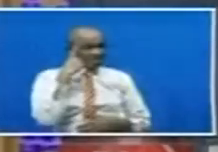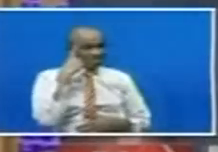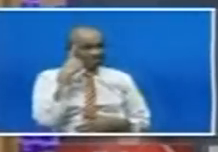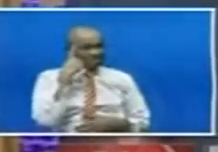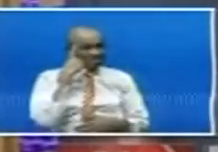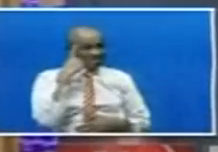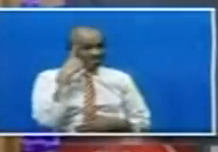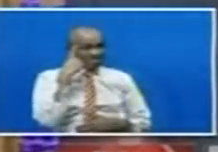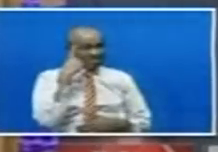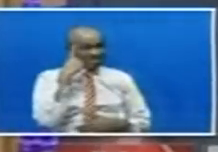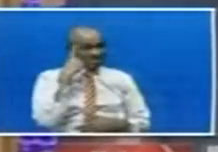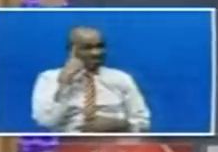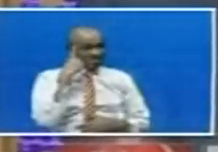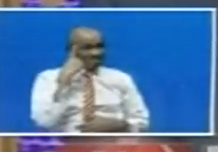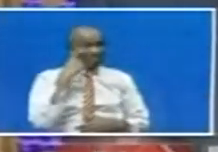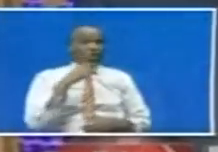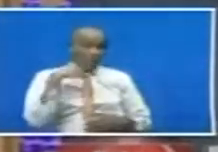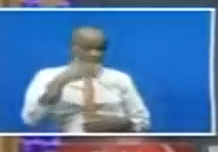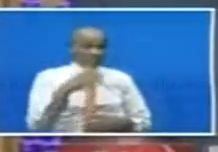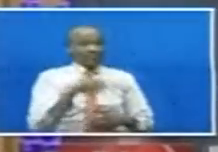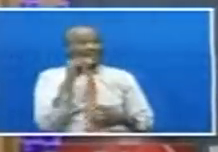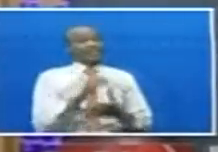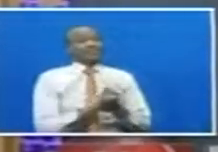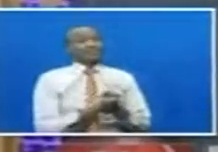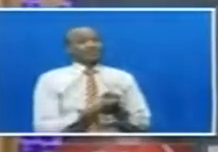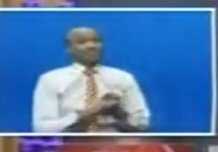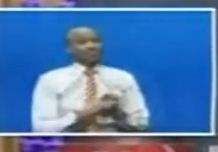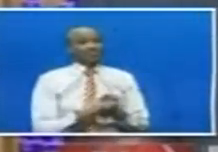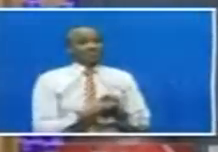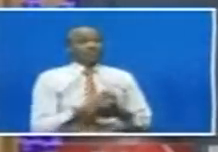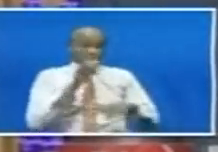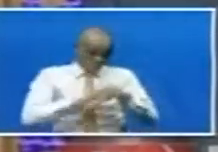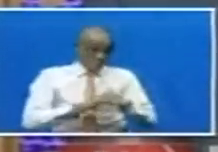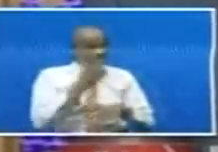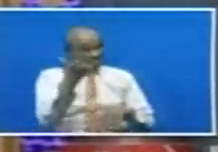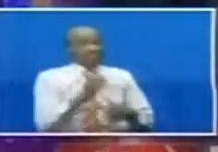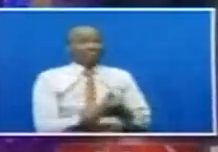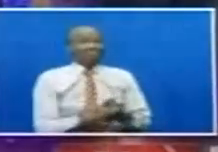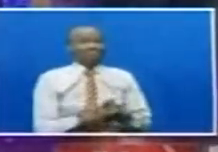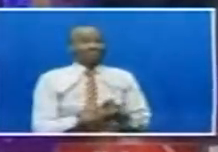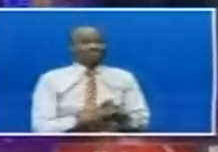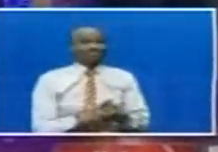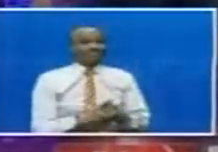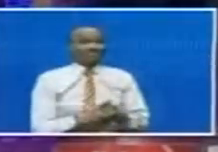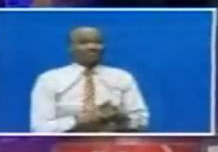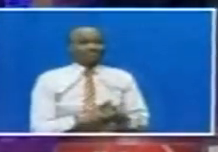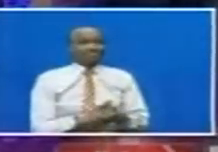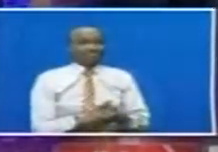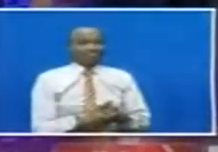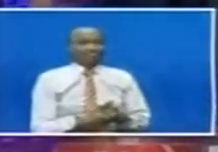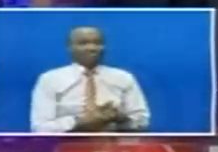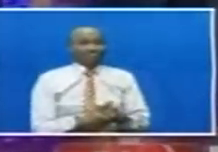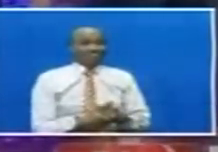way. You can always find some good ones. I can give you one example, go on, which I think is very good.